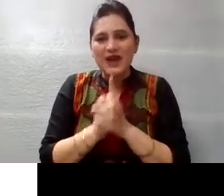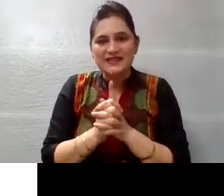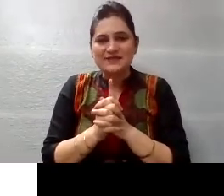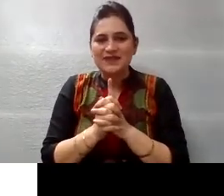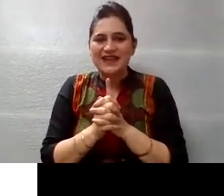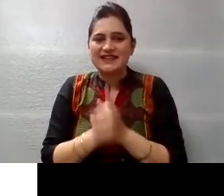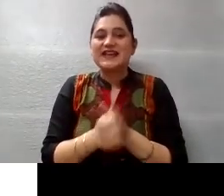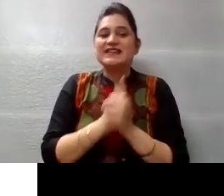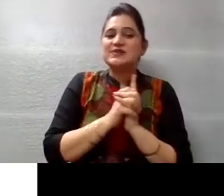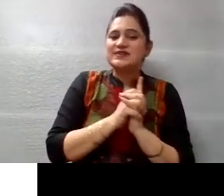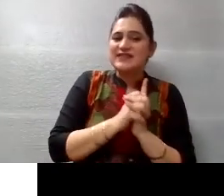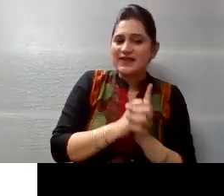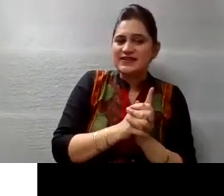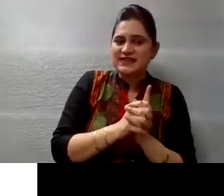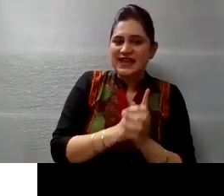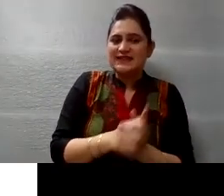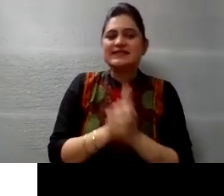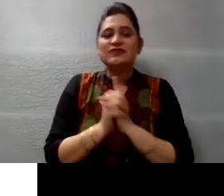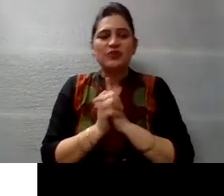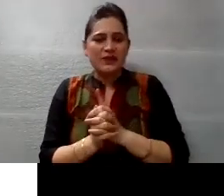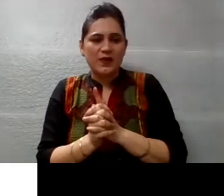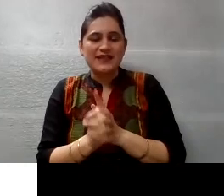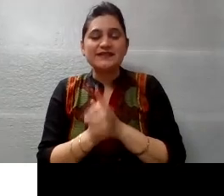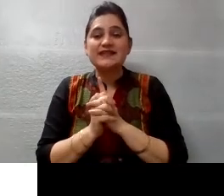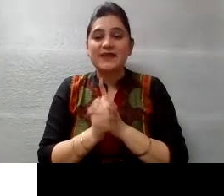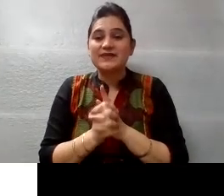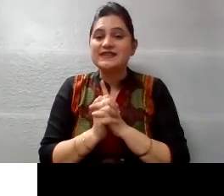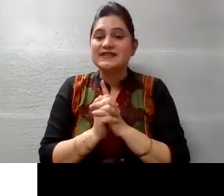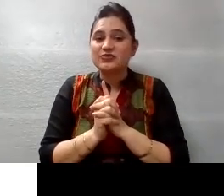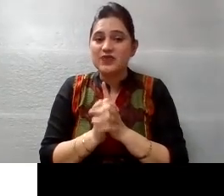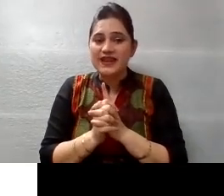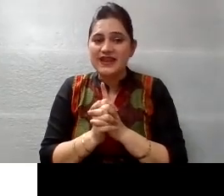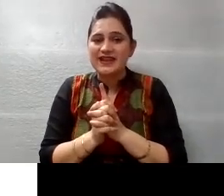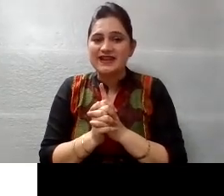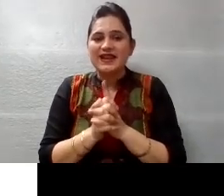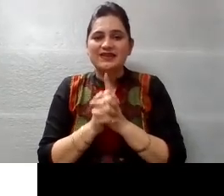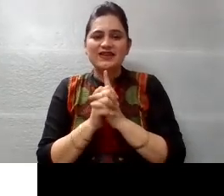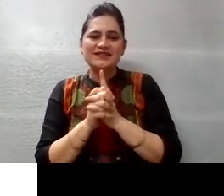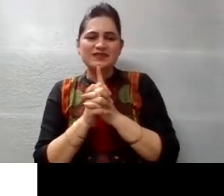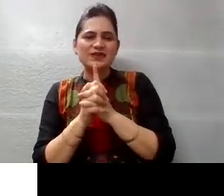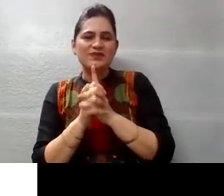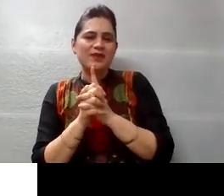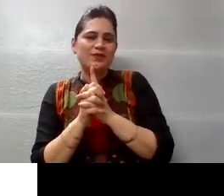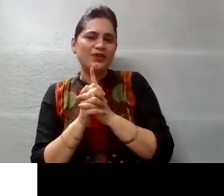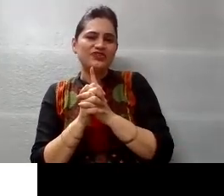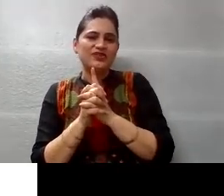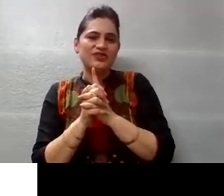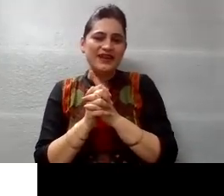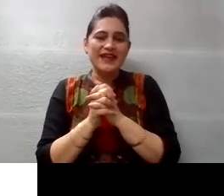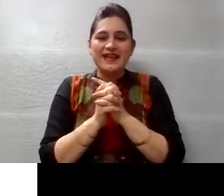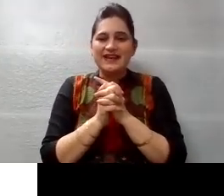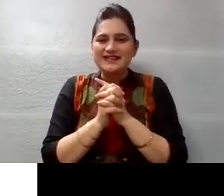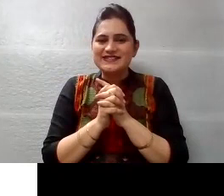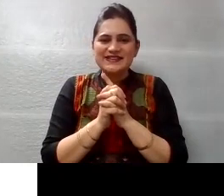In one's place. So seven tens, three ones, 73. And let's do it one more